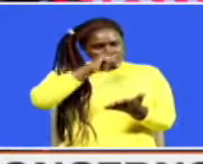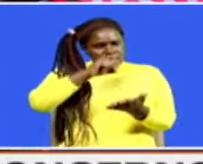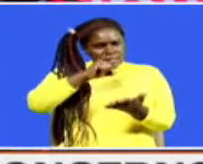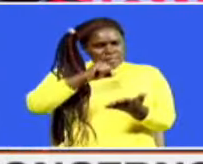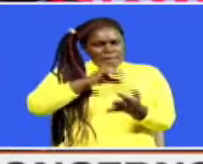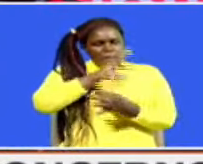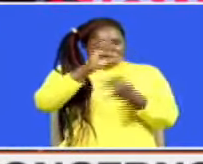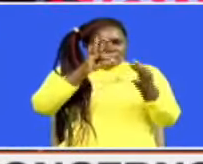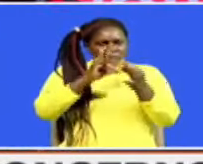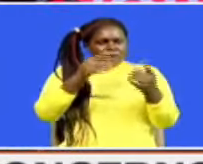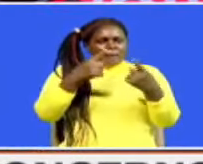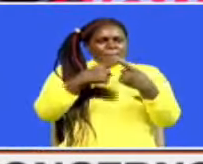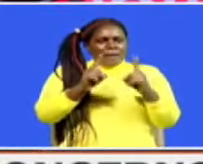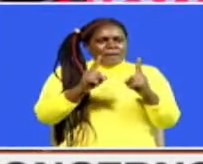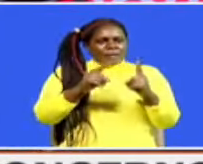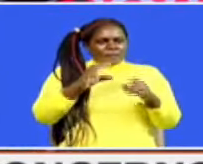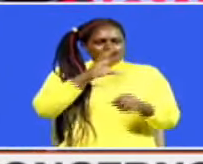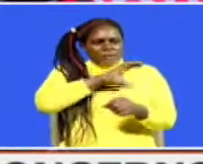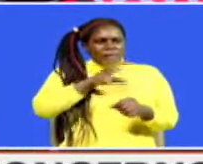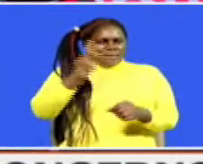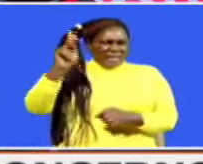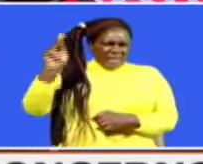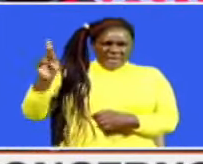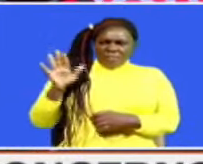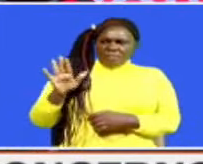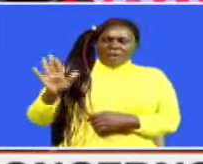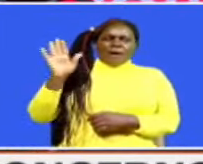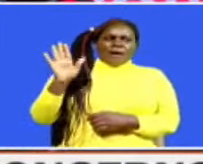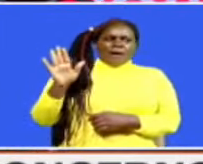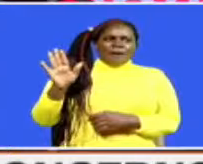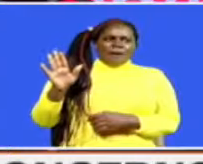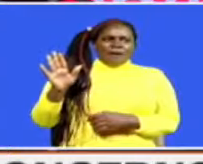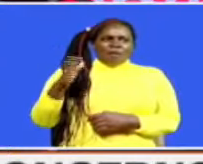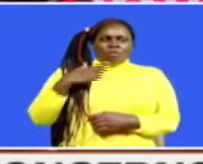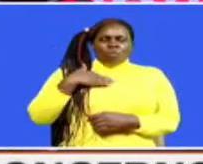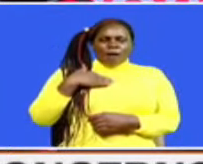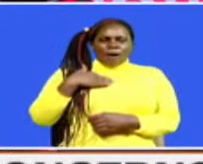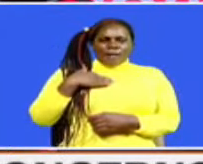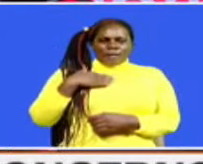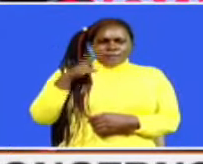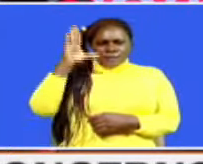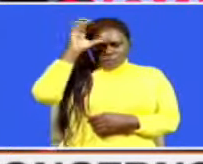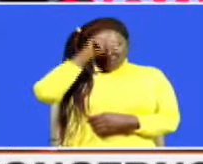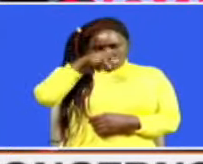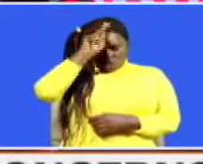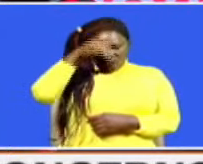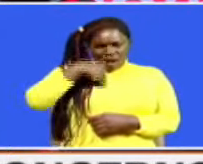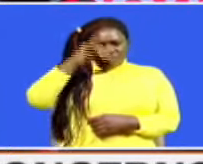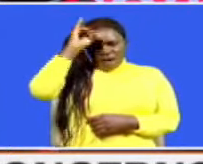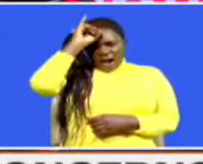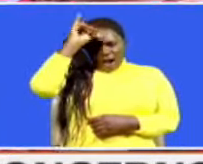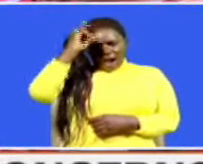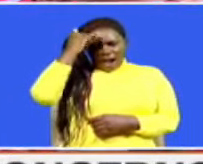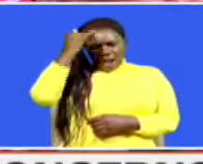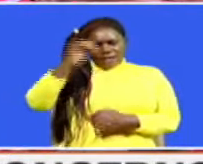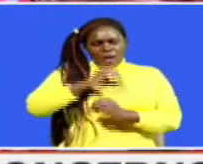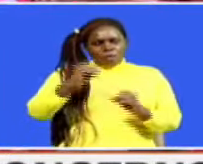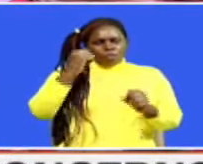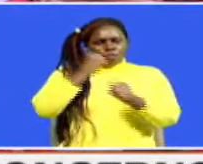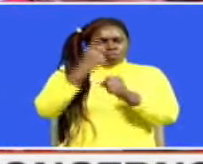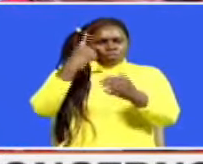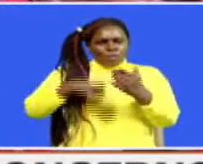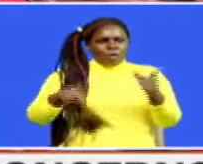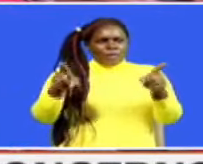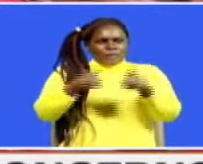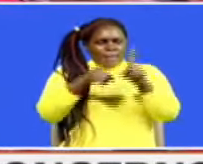far-fetched, but in keeping with the character of KK of looking for scapegoats when they have no idea as to what to do. Kioni